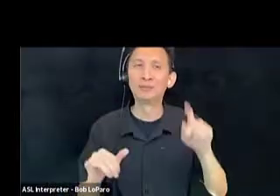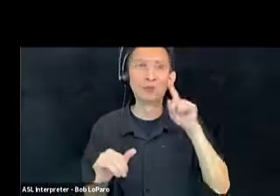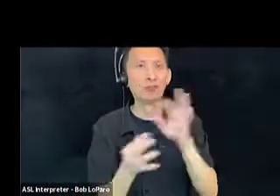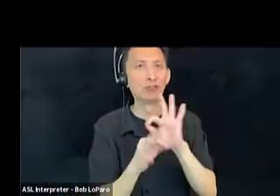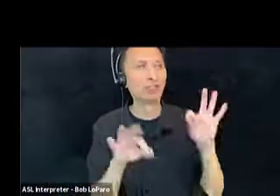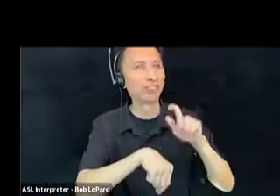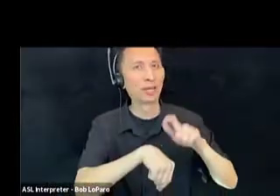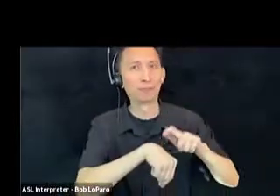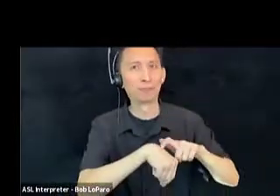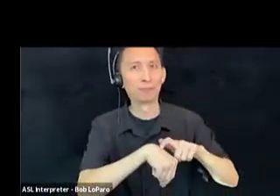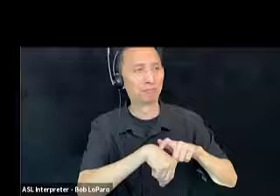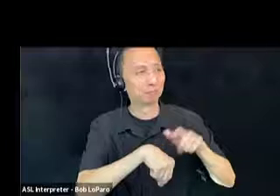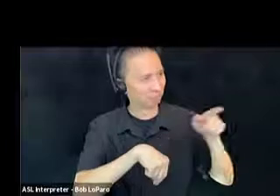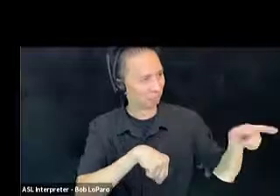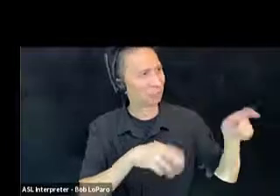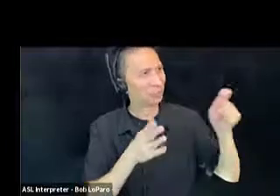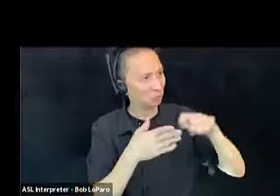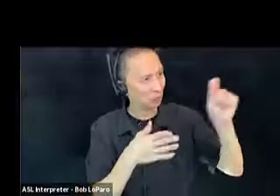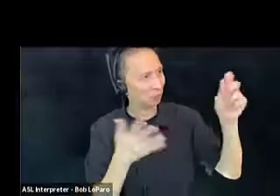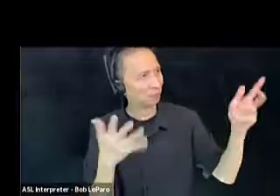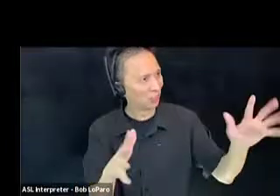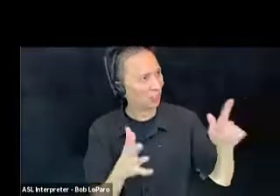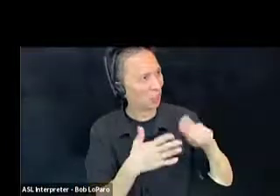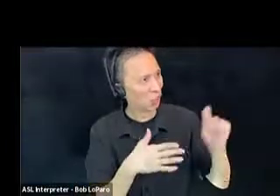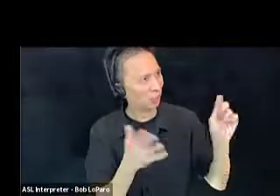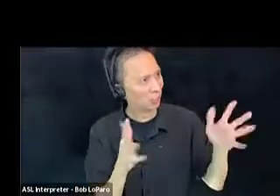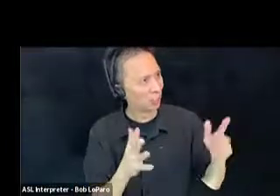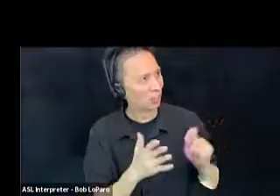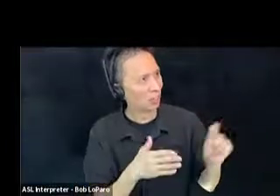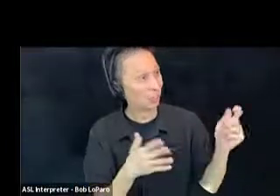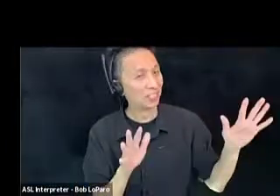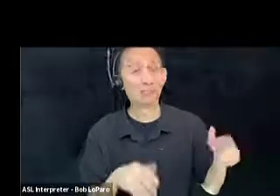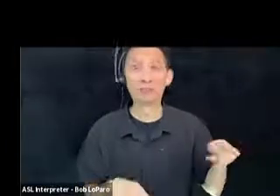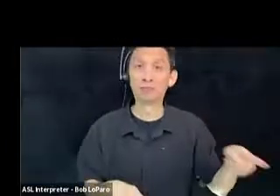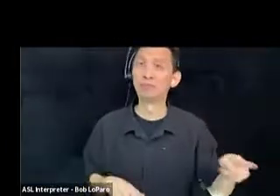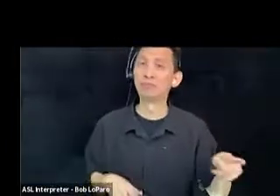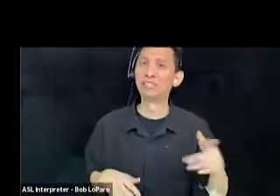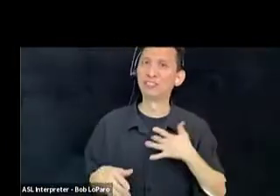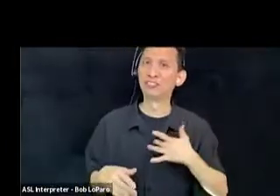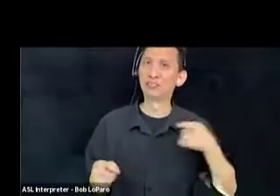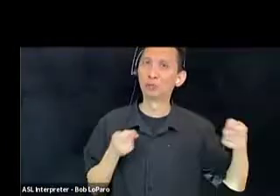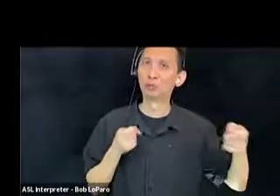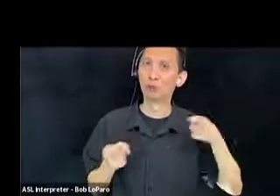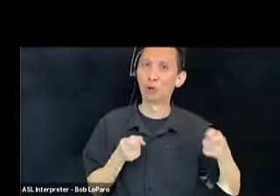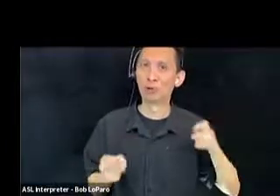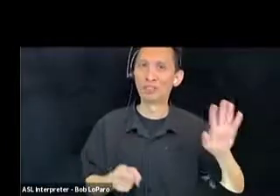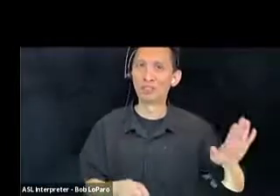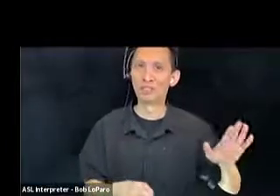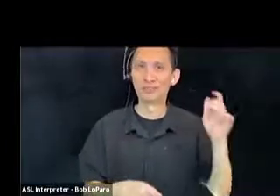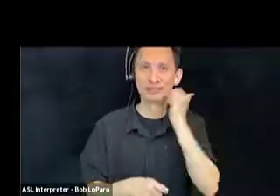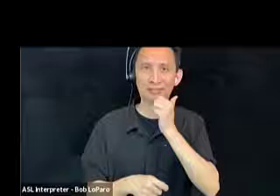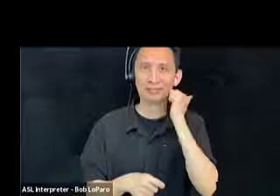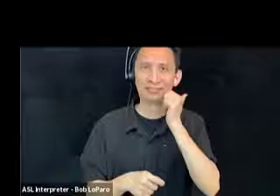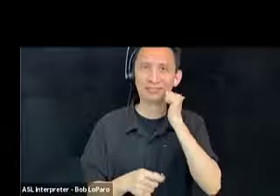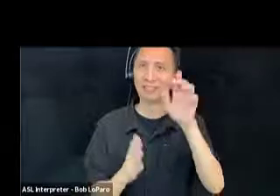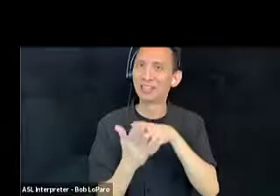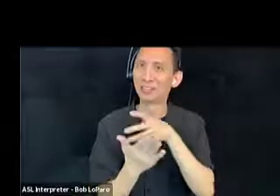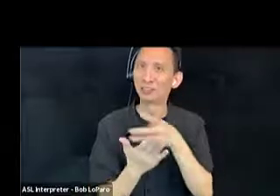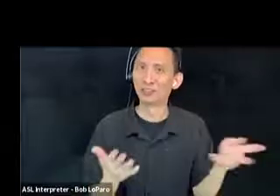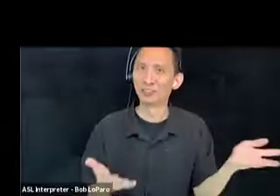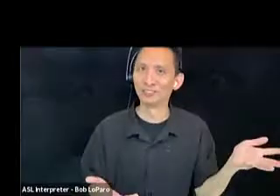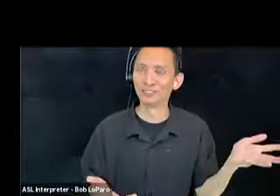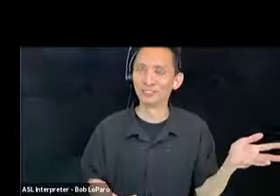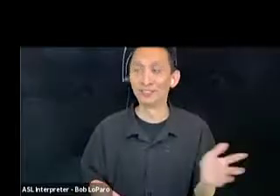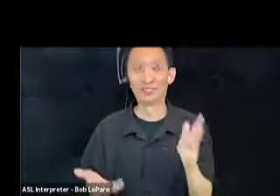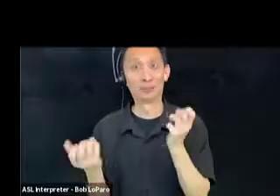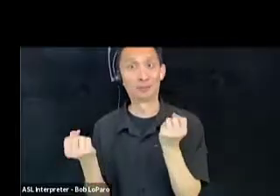could do and he could check them off. And for him, again, that's a feeling of control. And so many of our kids want the communication and they